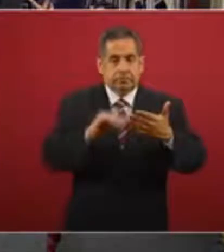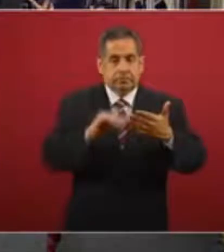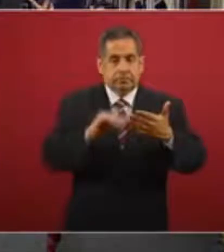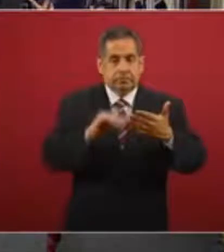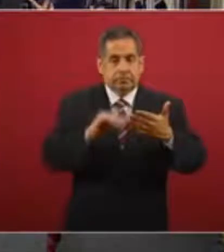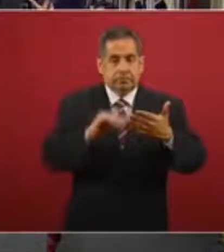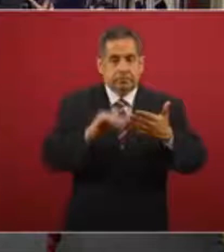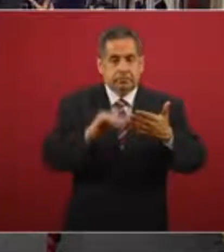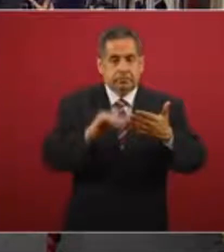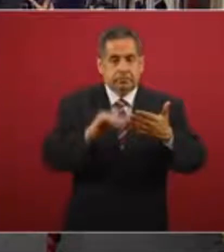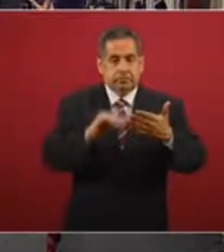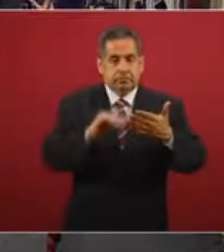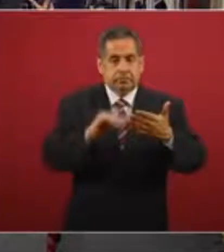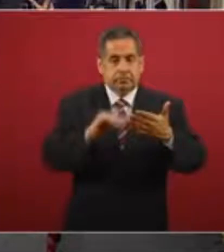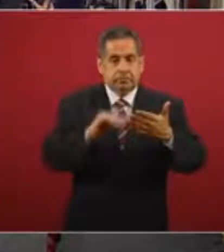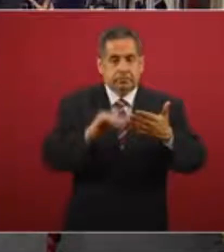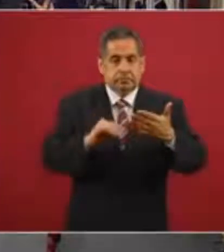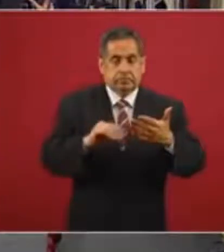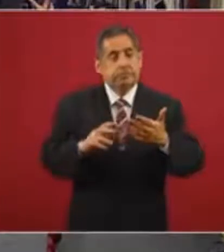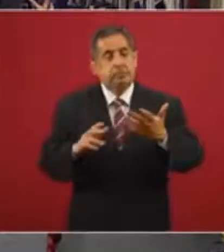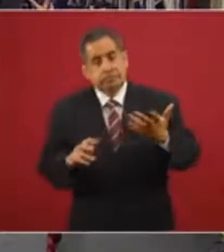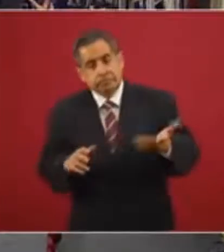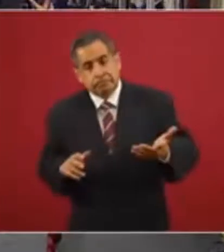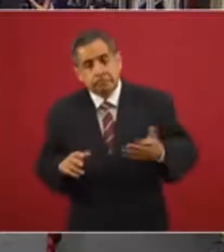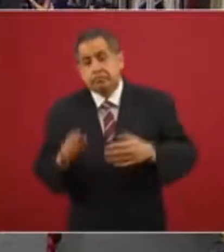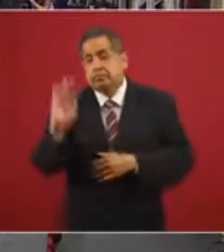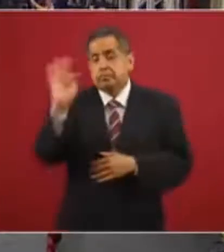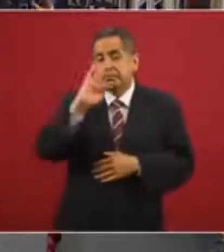to answer. si nos